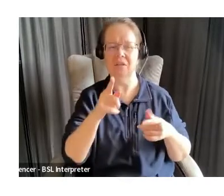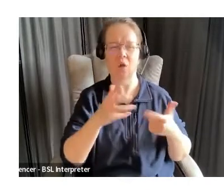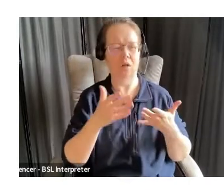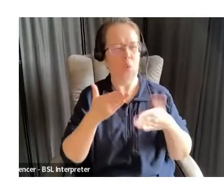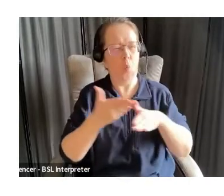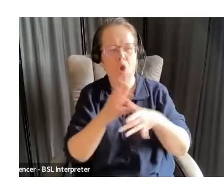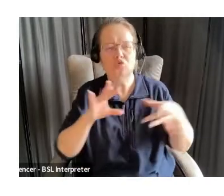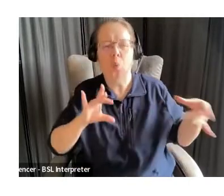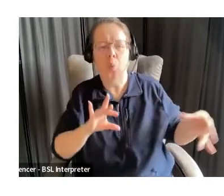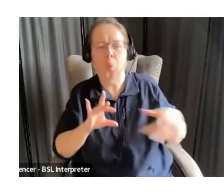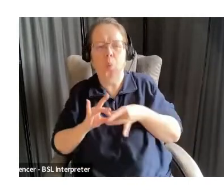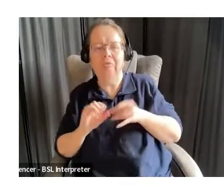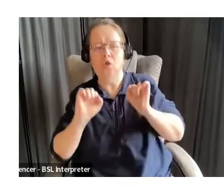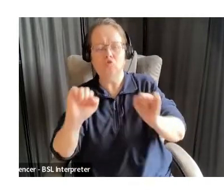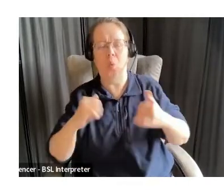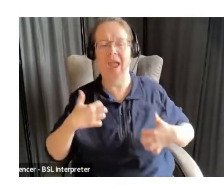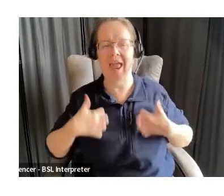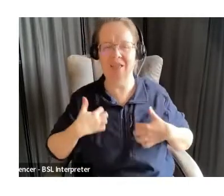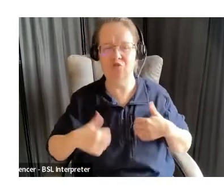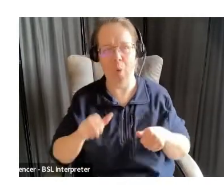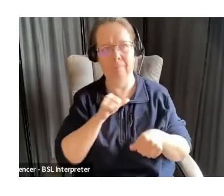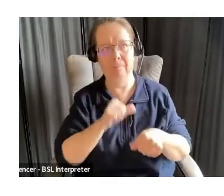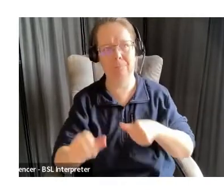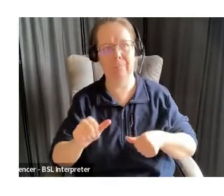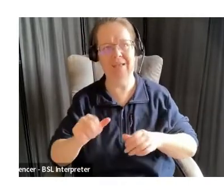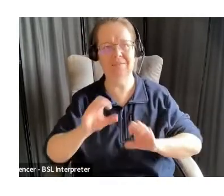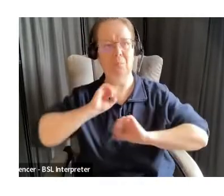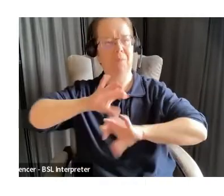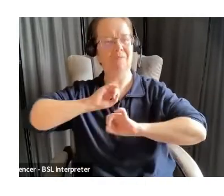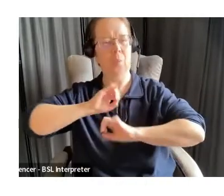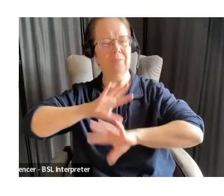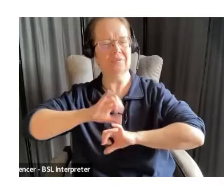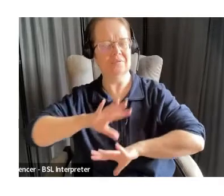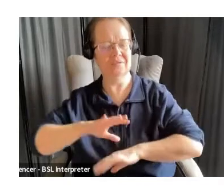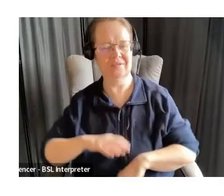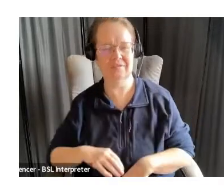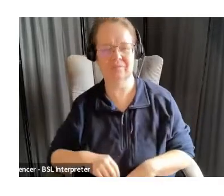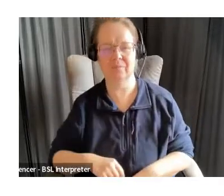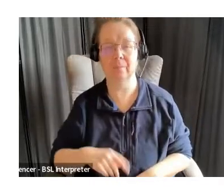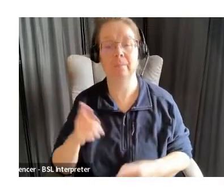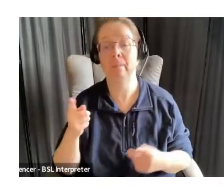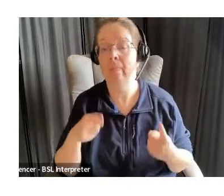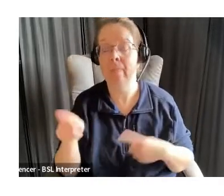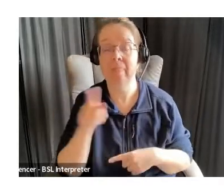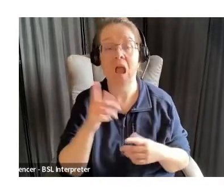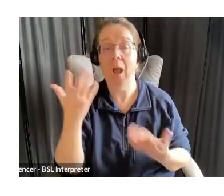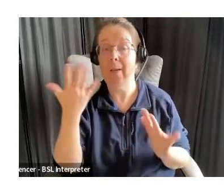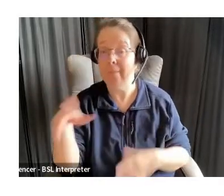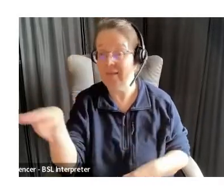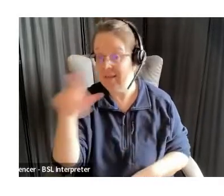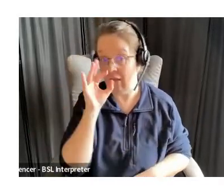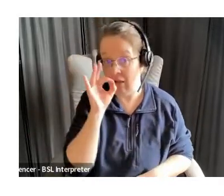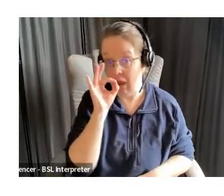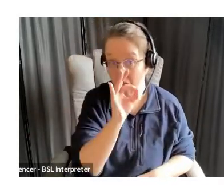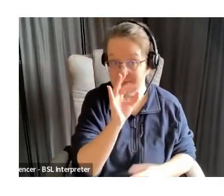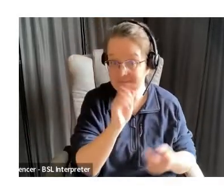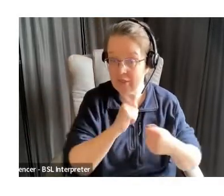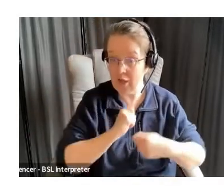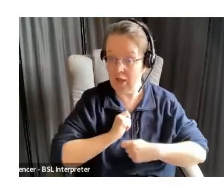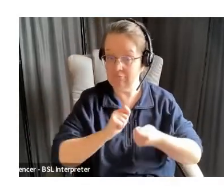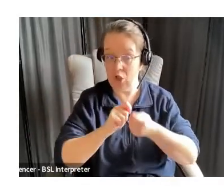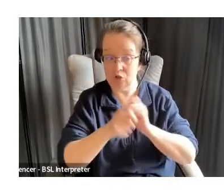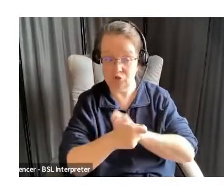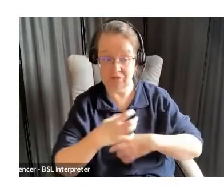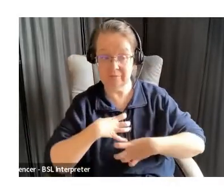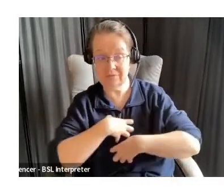you're going to be at your best performance. So that's just a little trick. Now, has anyone asked for adjustments? Have you got the adjustments, and how have they